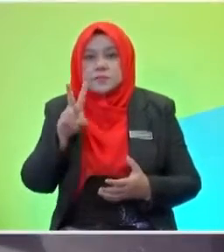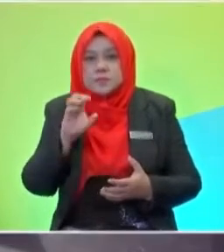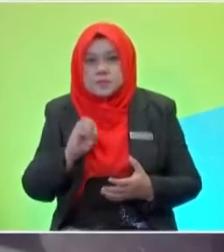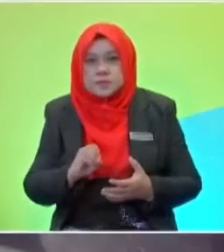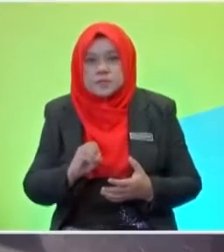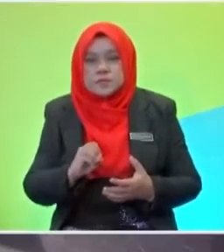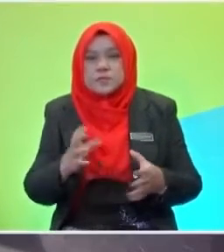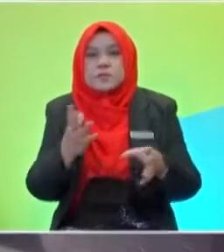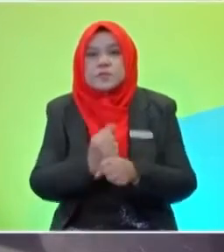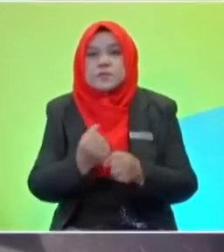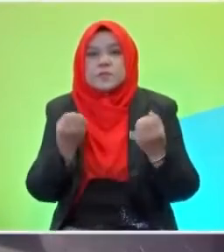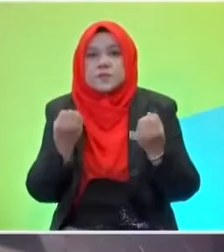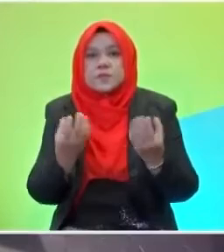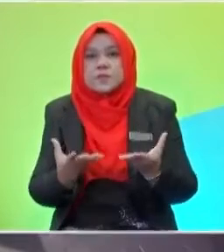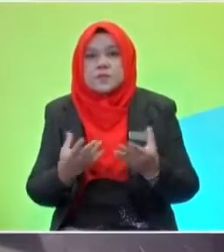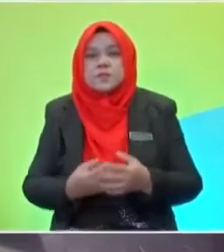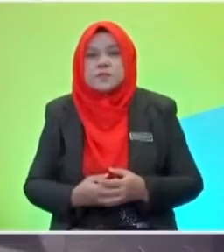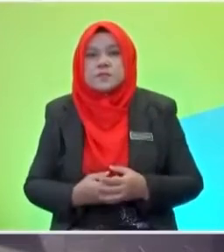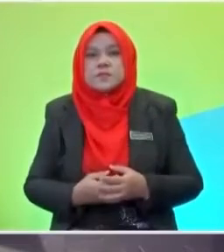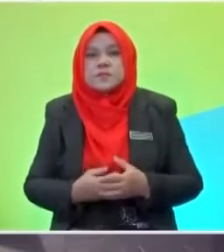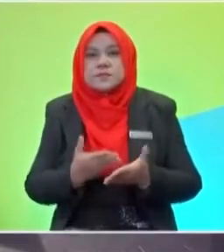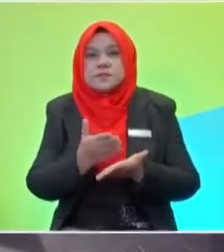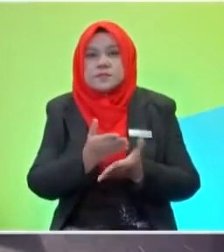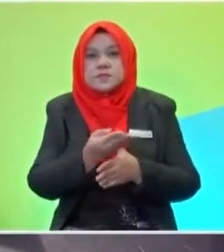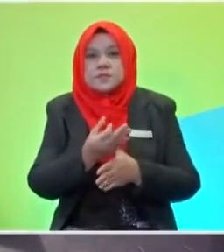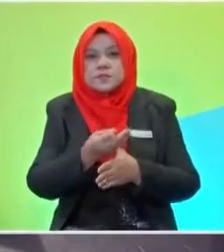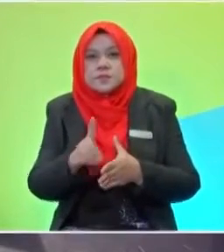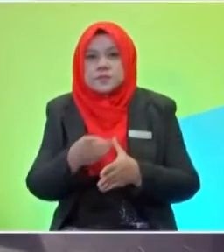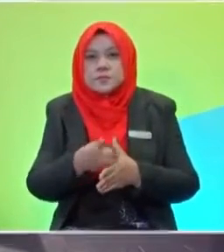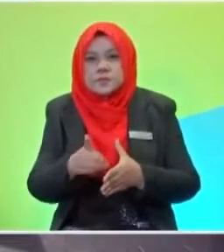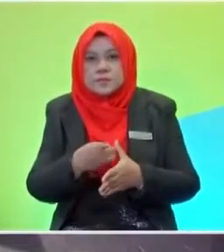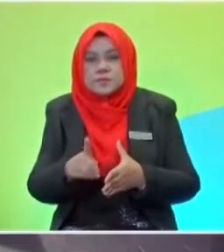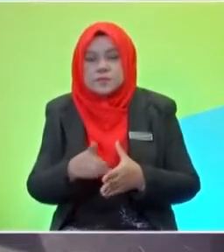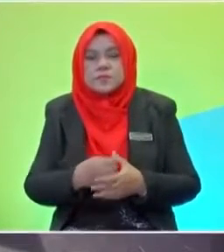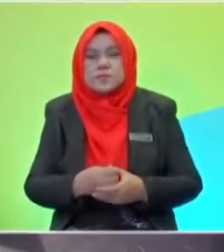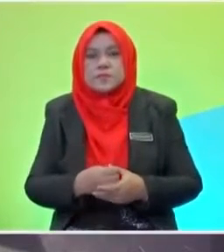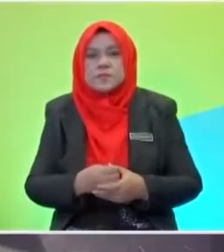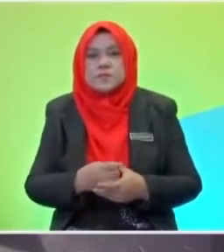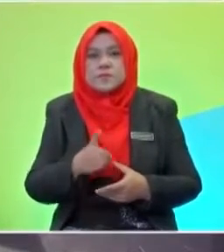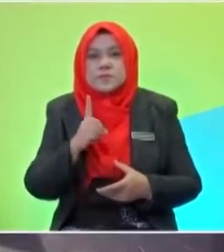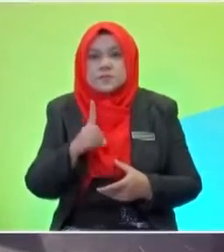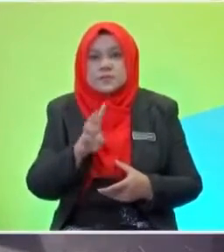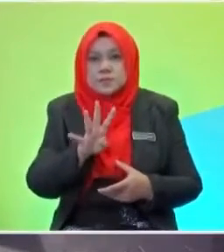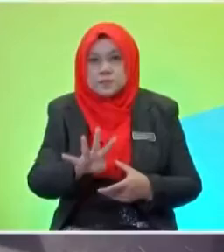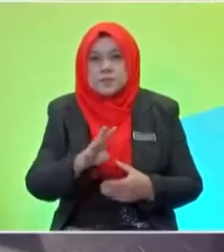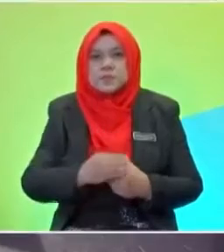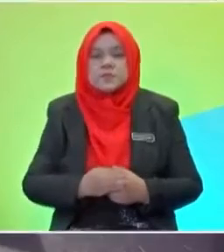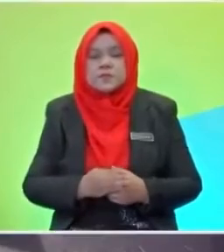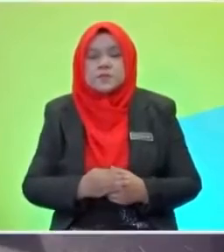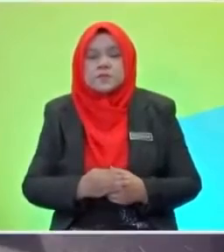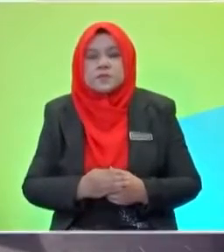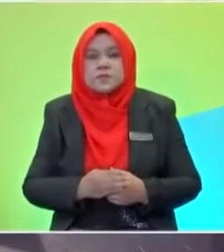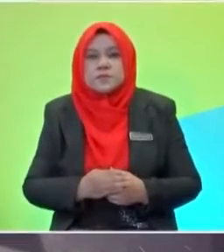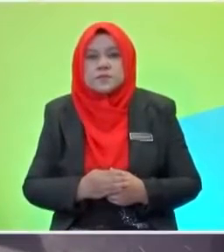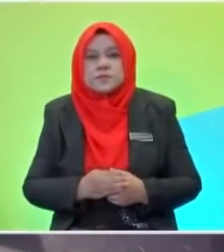of them will get... you have to divide these 20 marbles to 4 of them. Okay. So can you divide 1 for each? Okay, can. Alright, let's Chris do